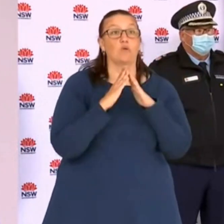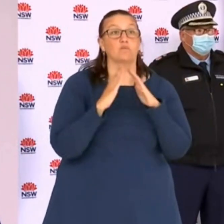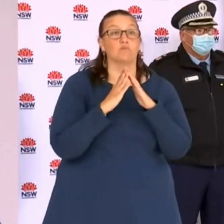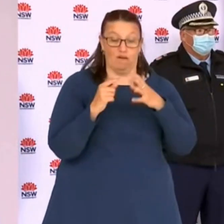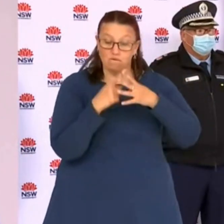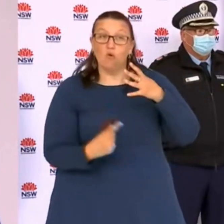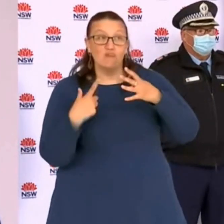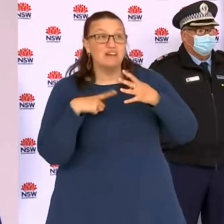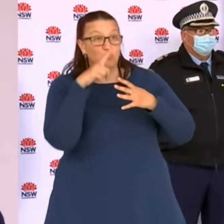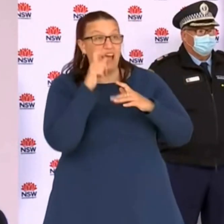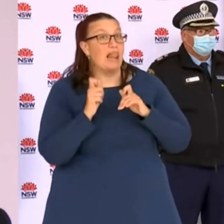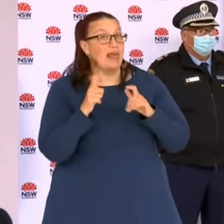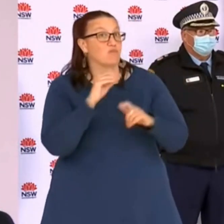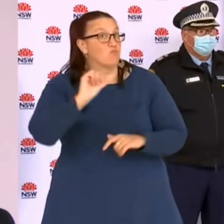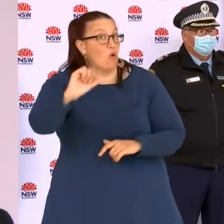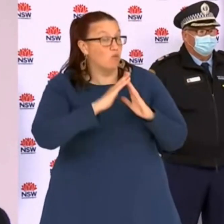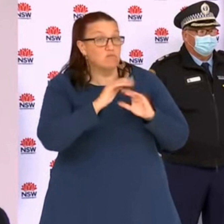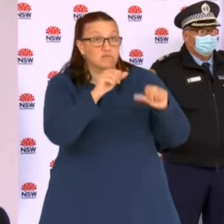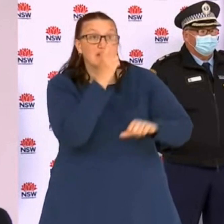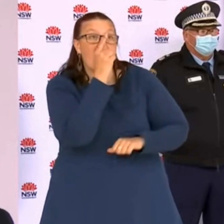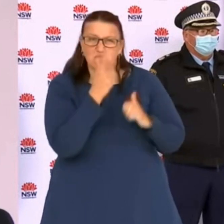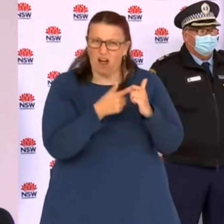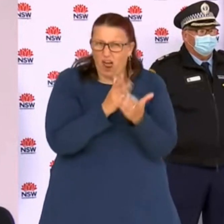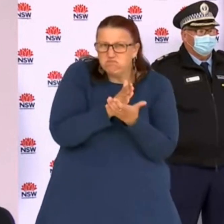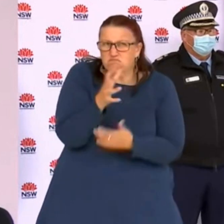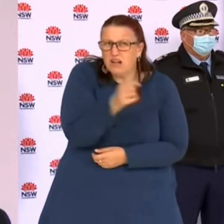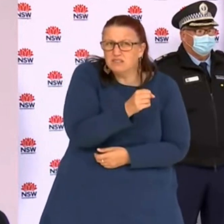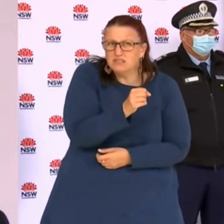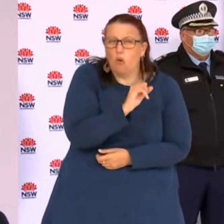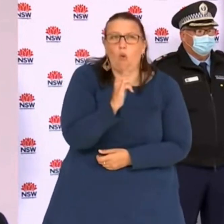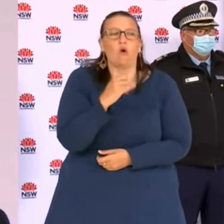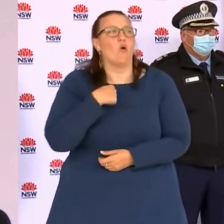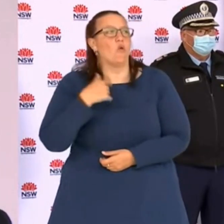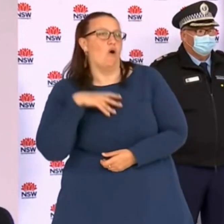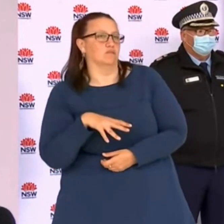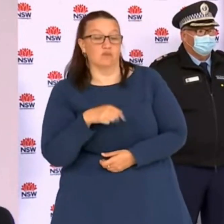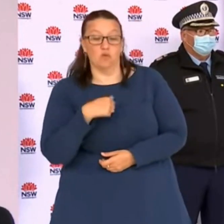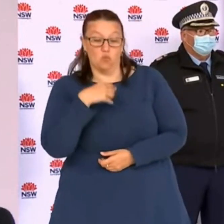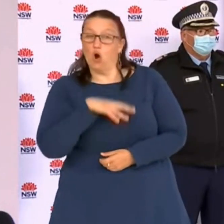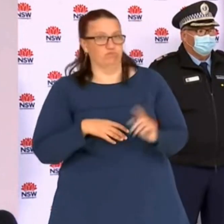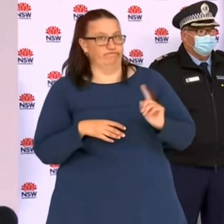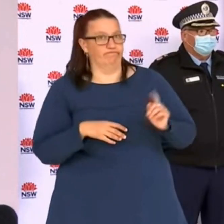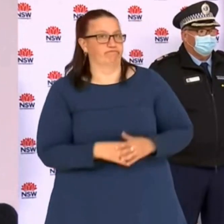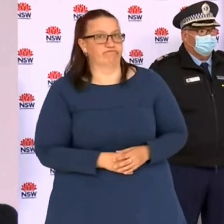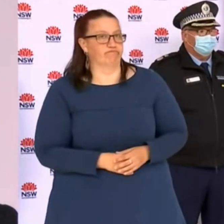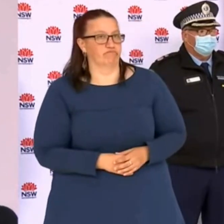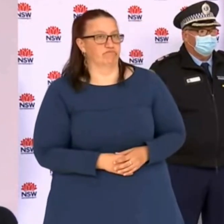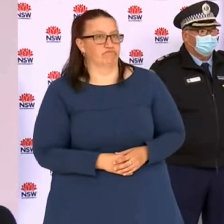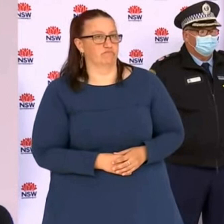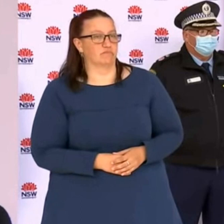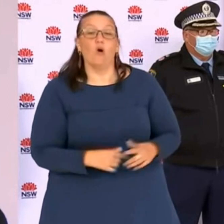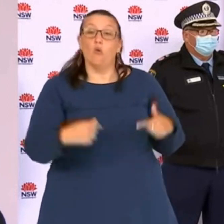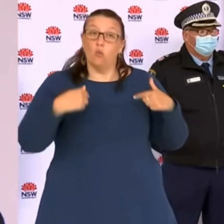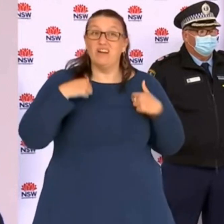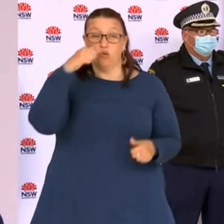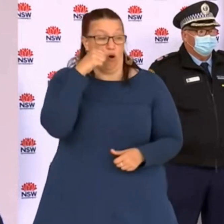I know it's really, really hard, but our strategy is that we want this to be the one and only lockdown between now and when the